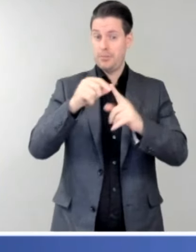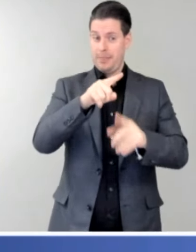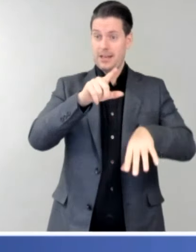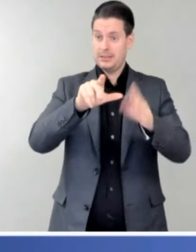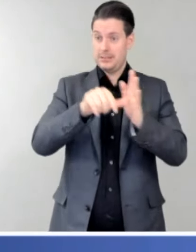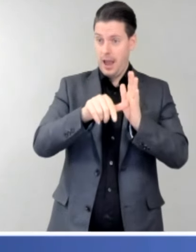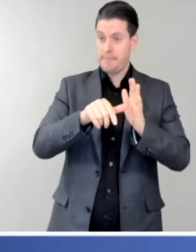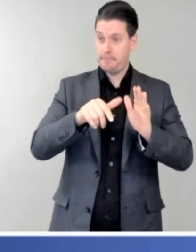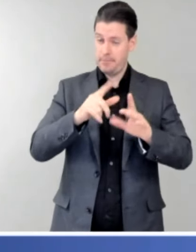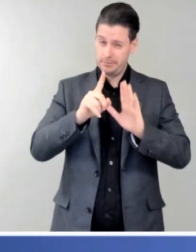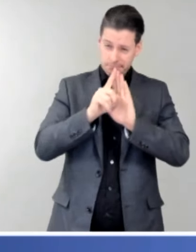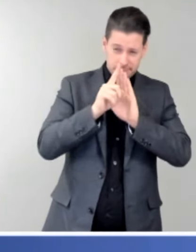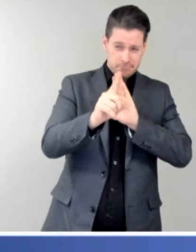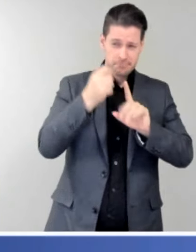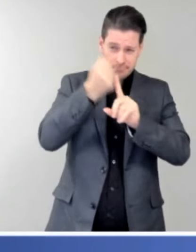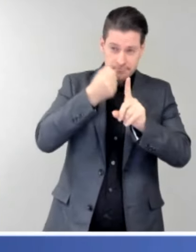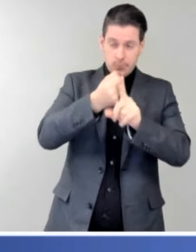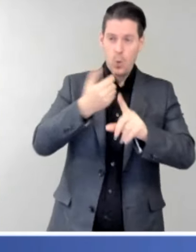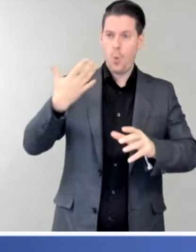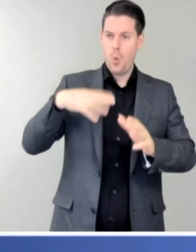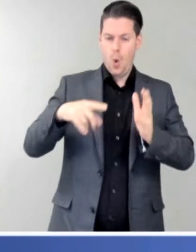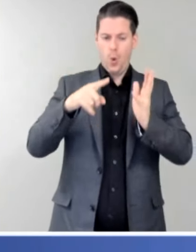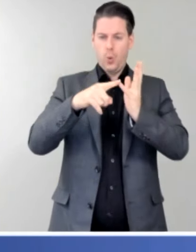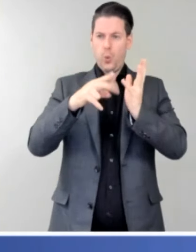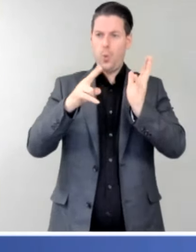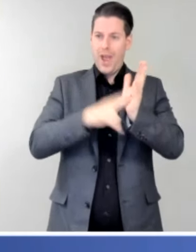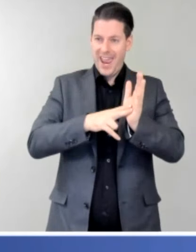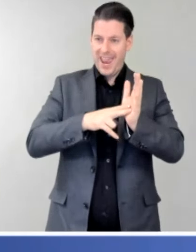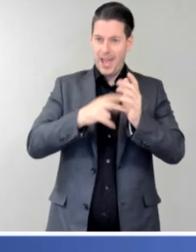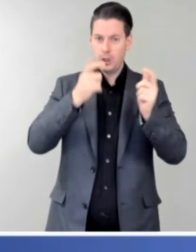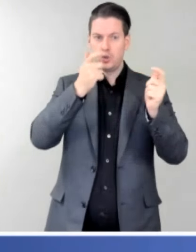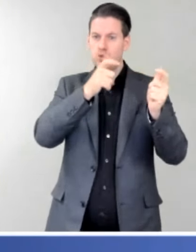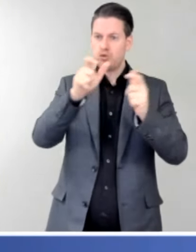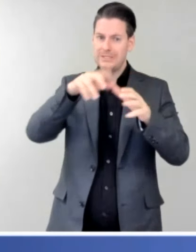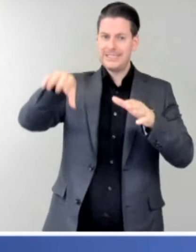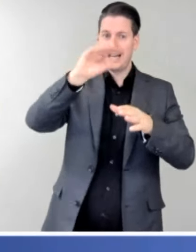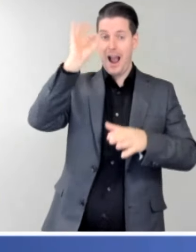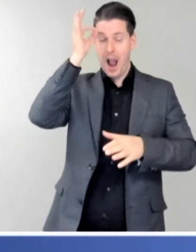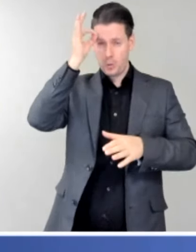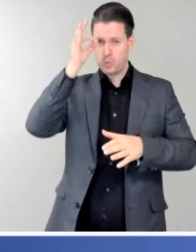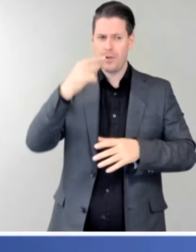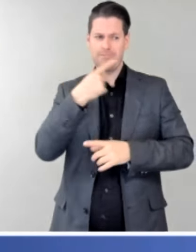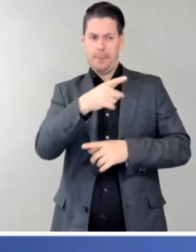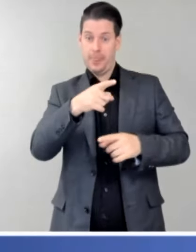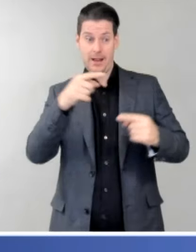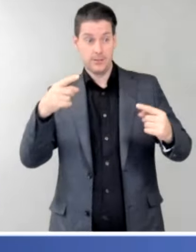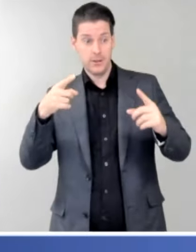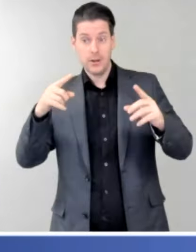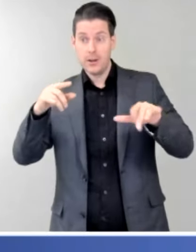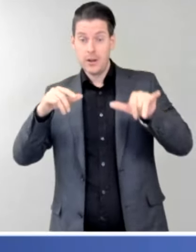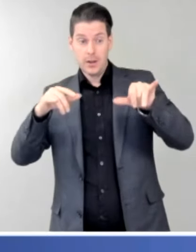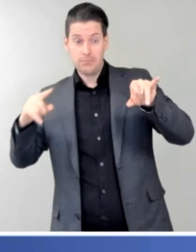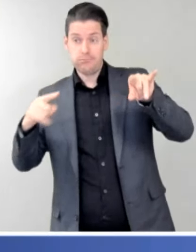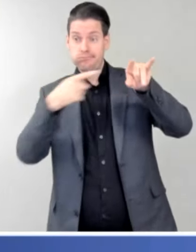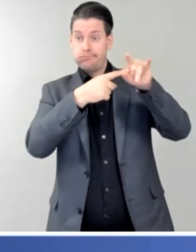impossible, a unanimous UN Security Council resolution condemning the attack, and that gave international backing for an independent